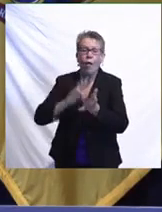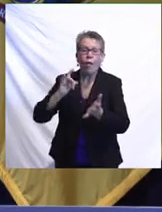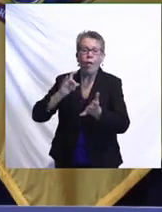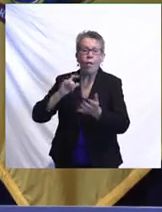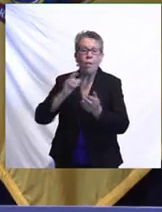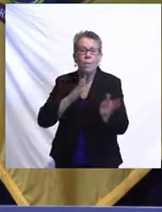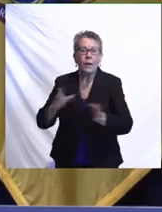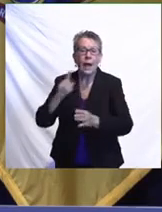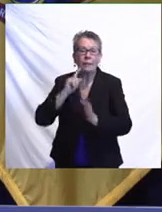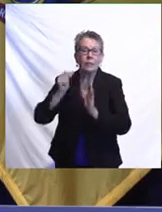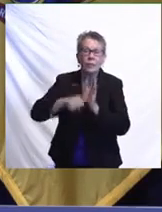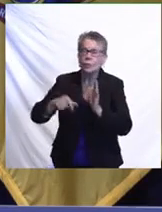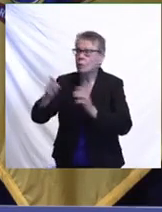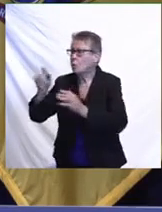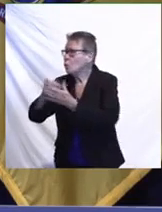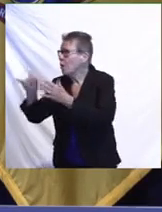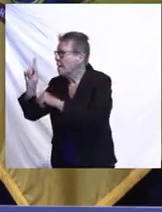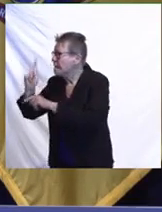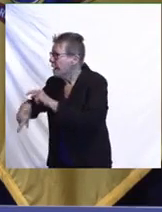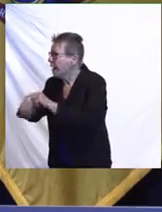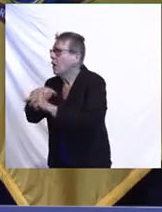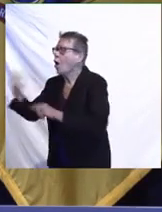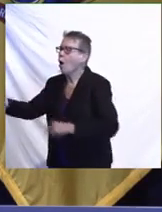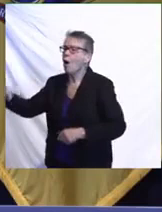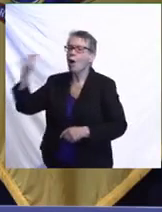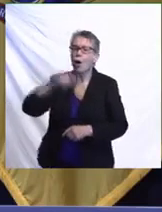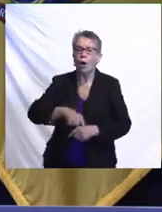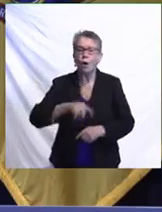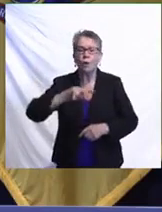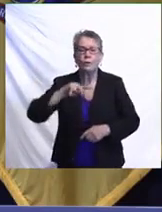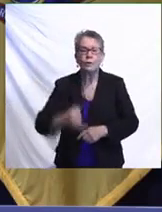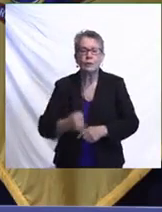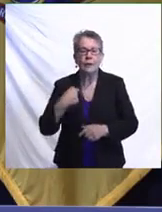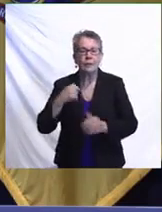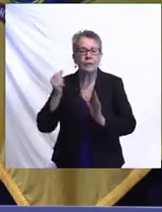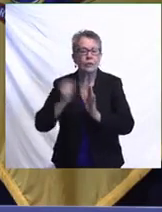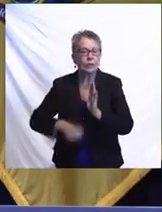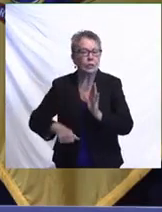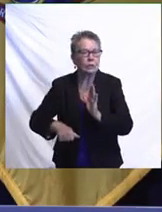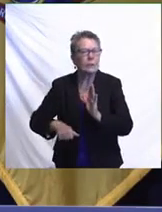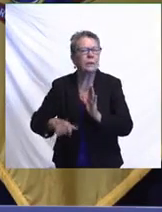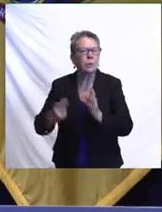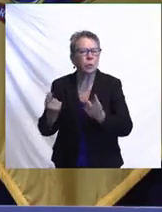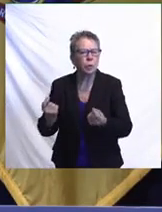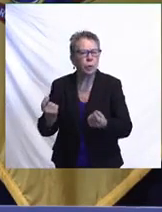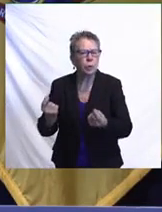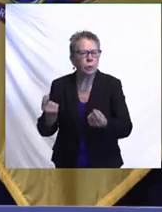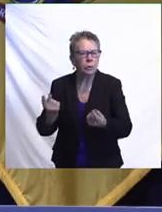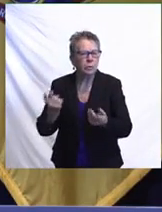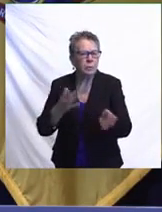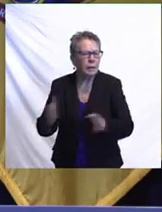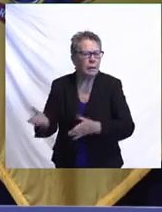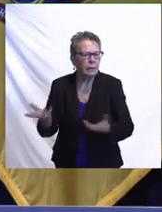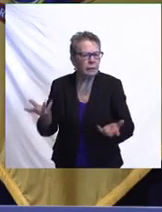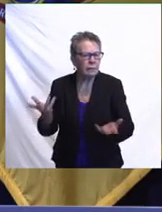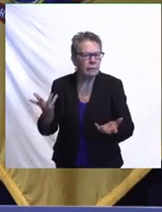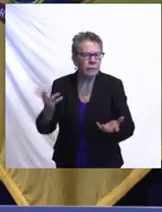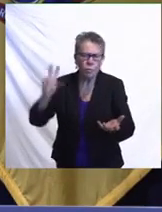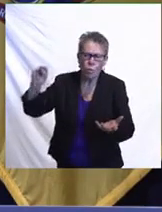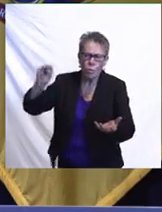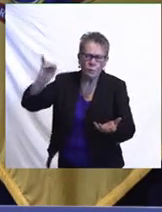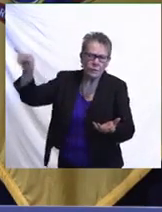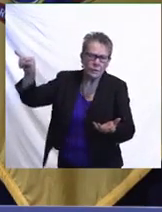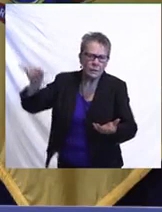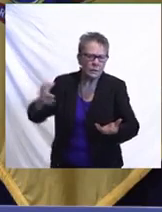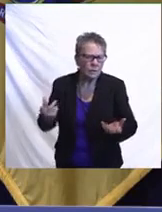Pat, I'll jump in and then pass it over to you. Again, you used the word mandate, I believe. I want to make sure everybody knows this is how ridiculous this is. Not